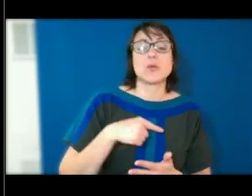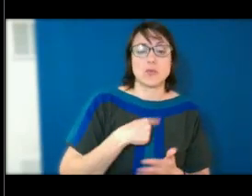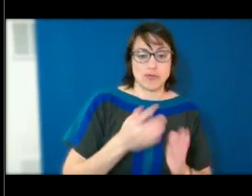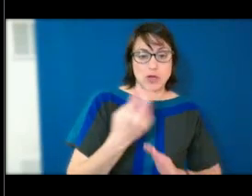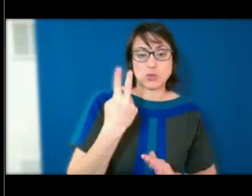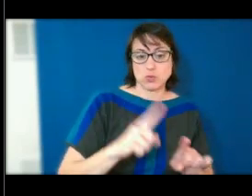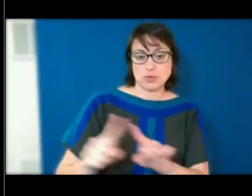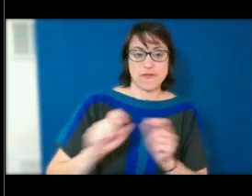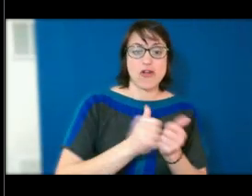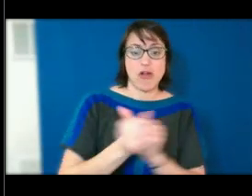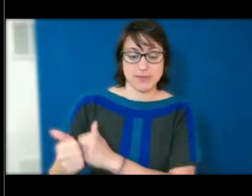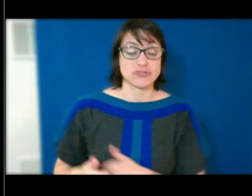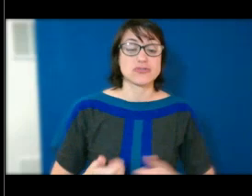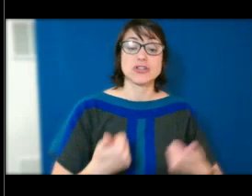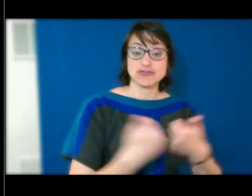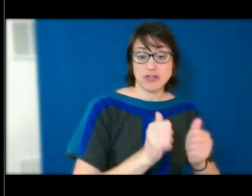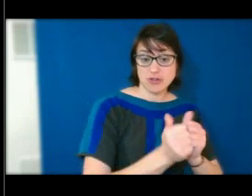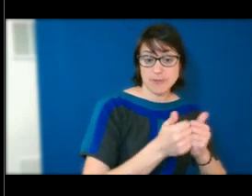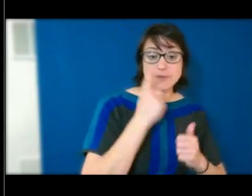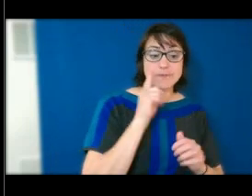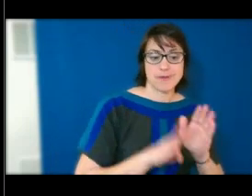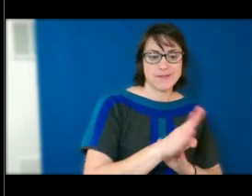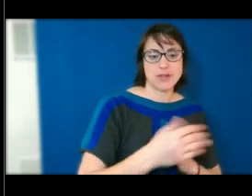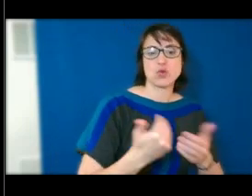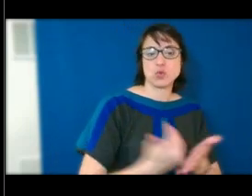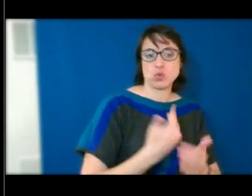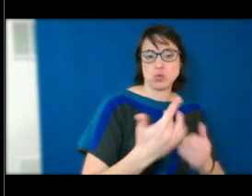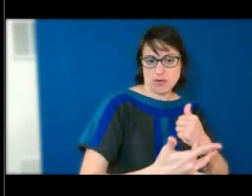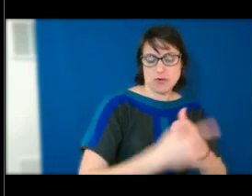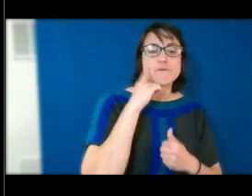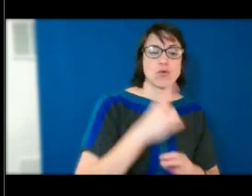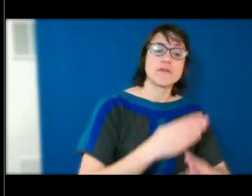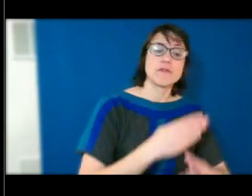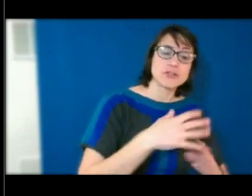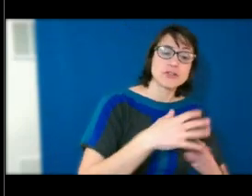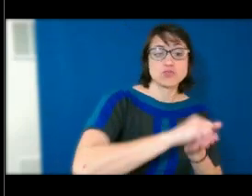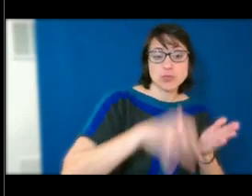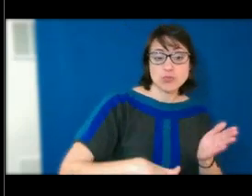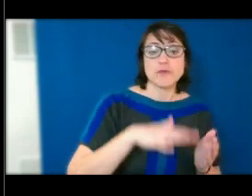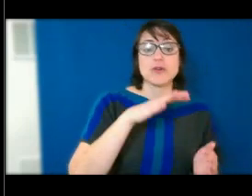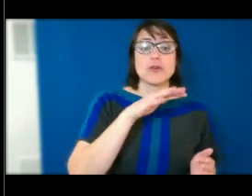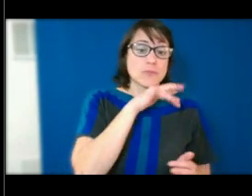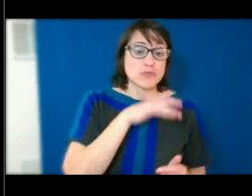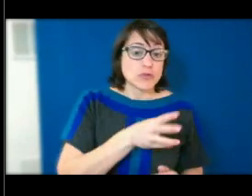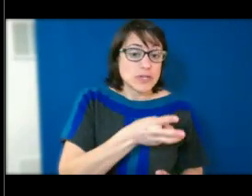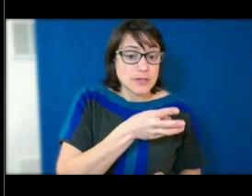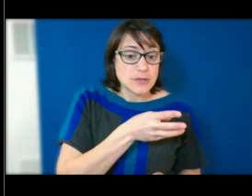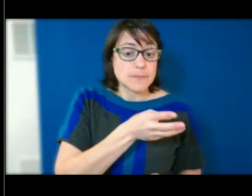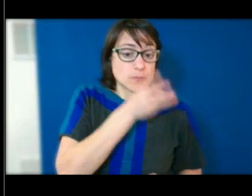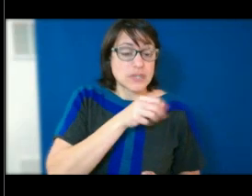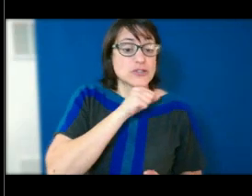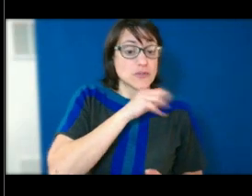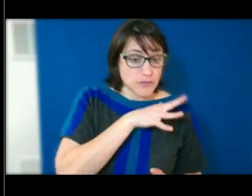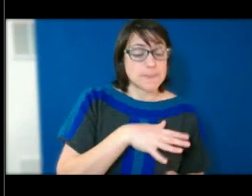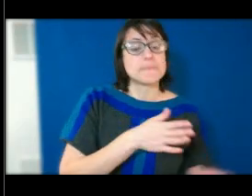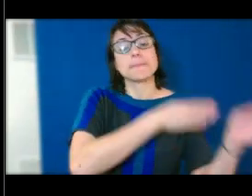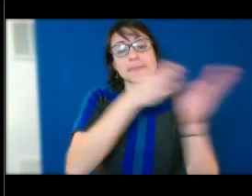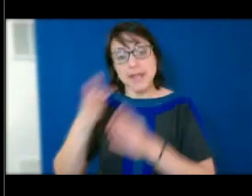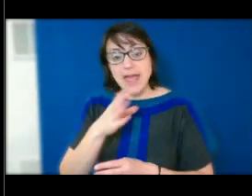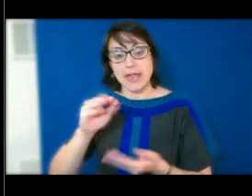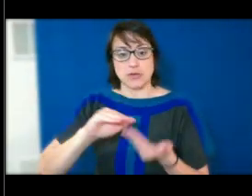competition to develop new technologies around the prevention and removal of marine debris, and we ran our community action coalitions competition to